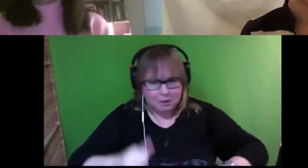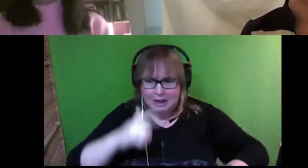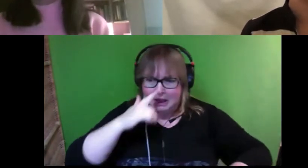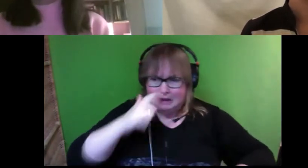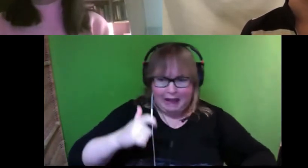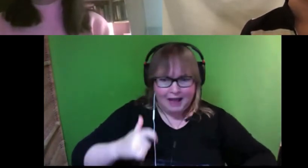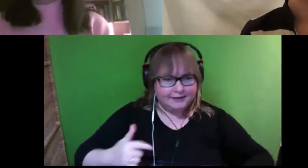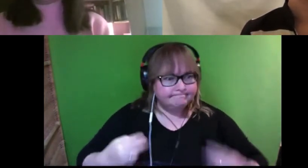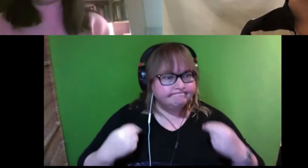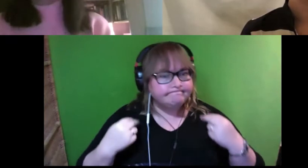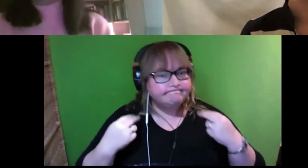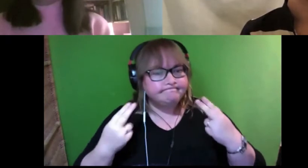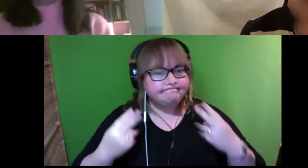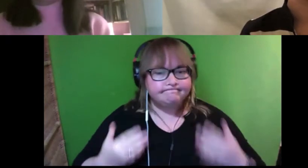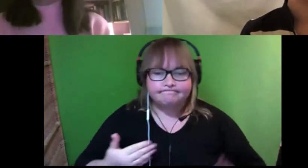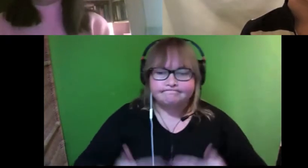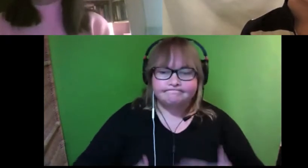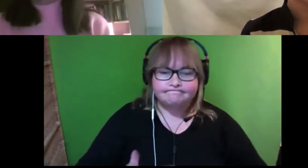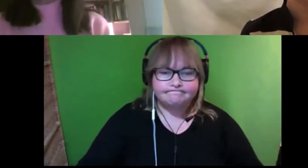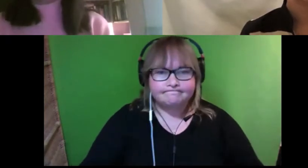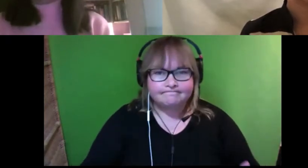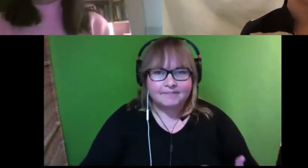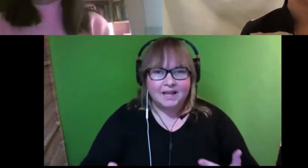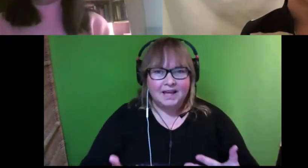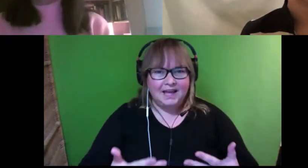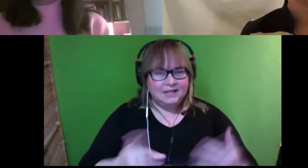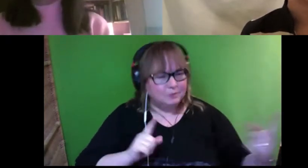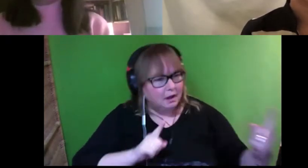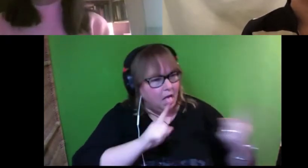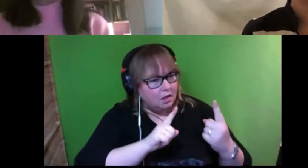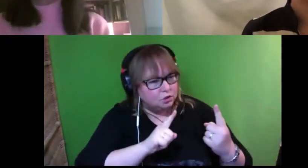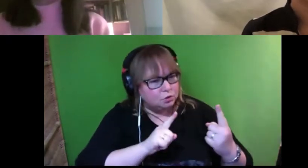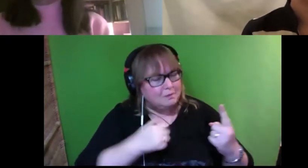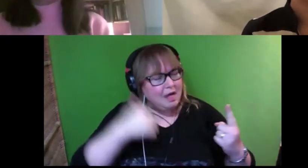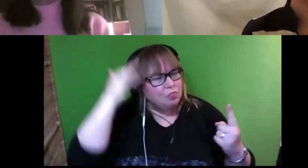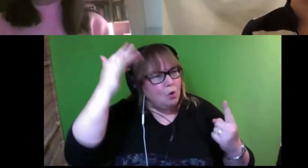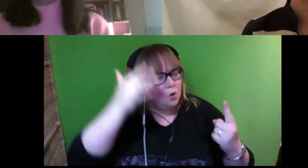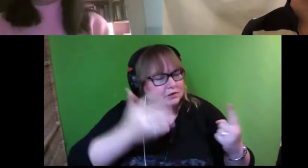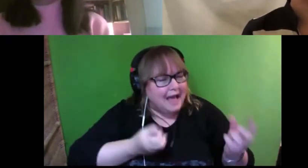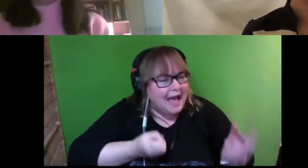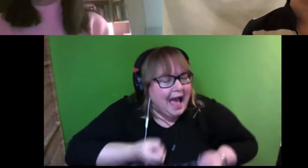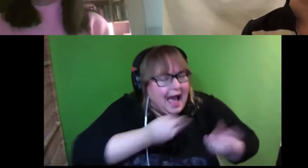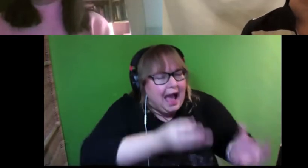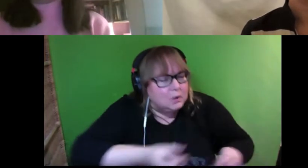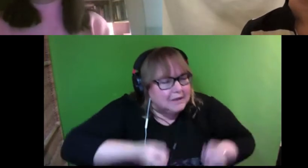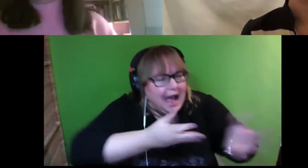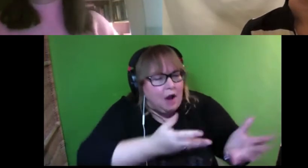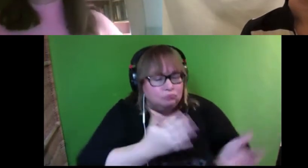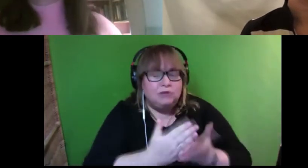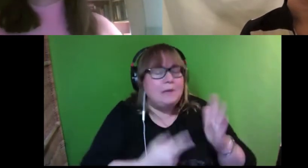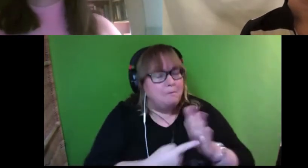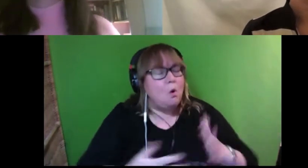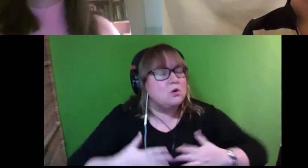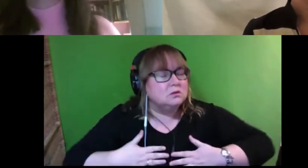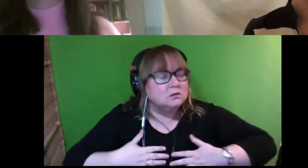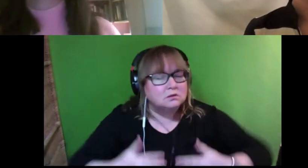a peer and someone to think aloud with was really important at that point. And you